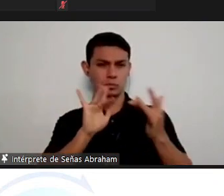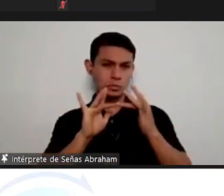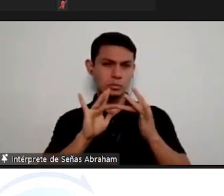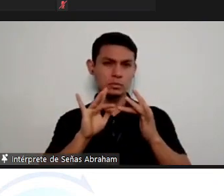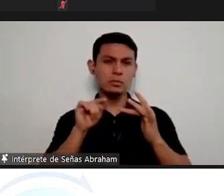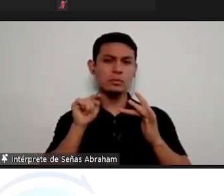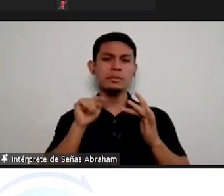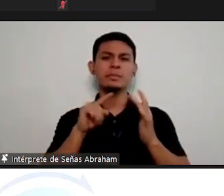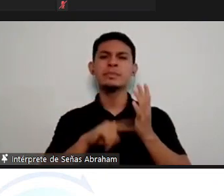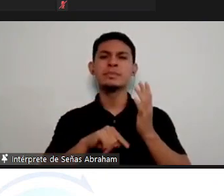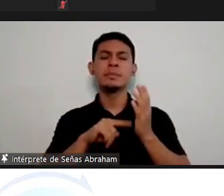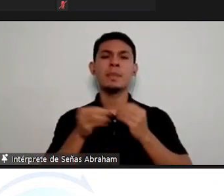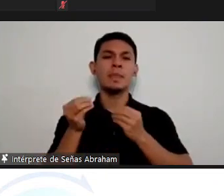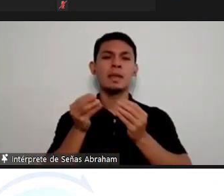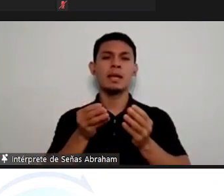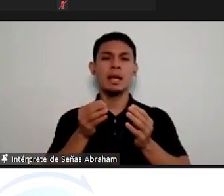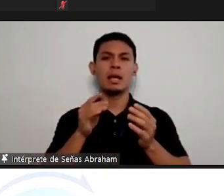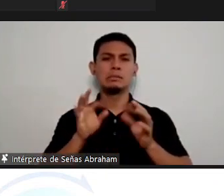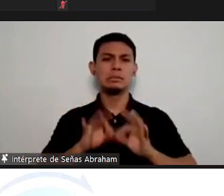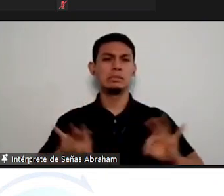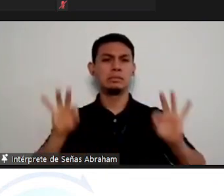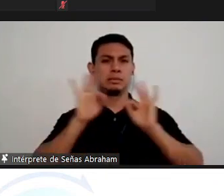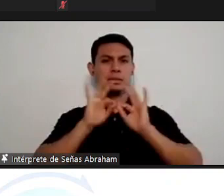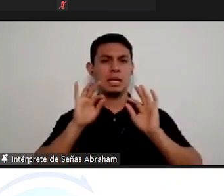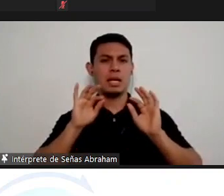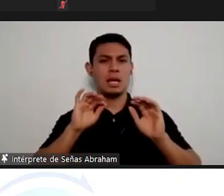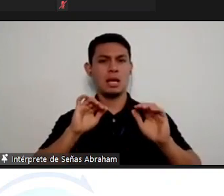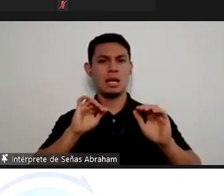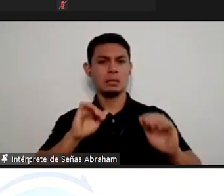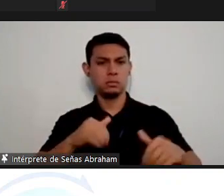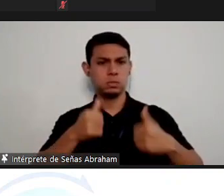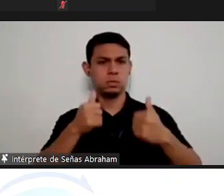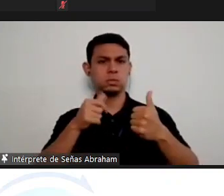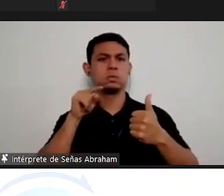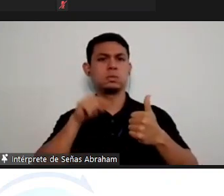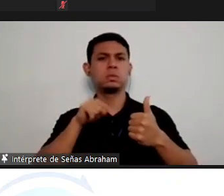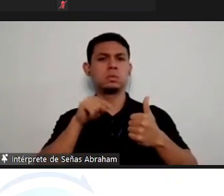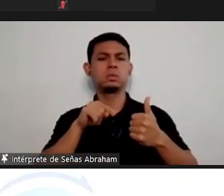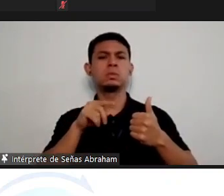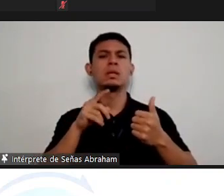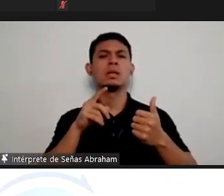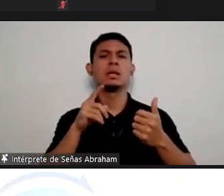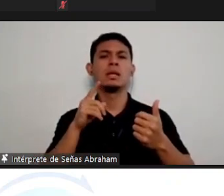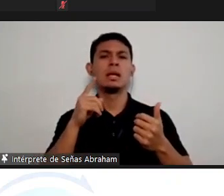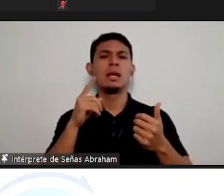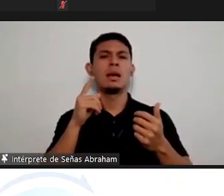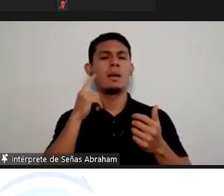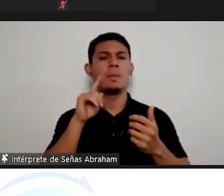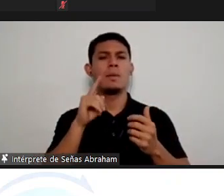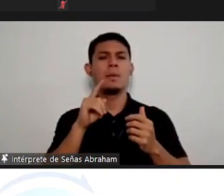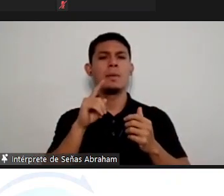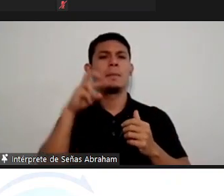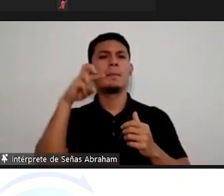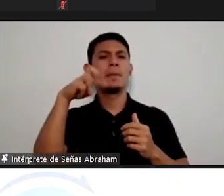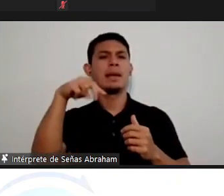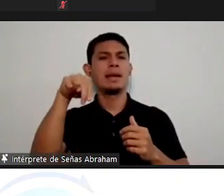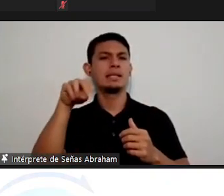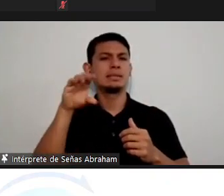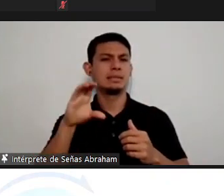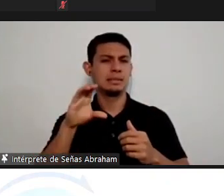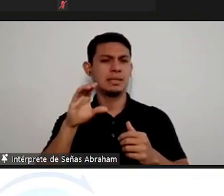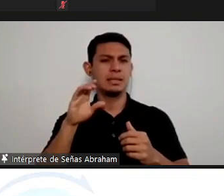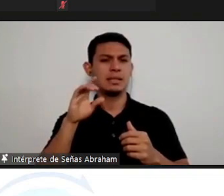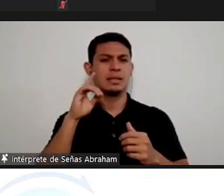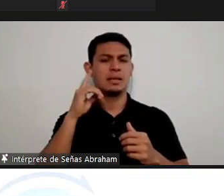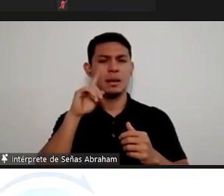point or contact focus plan is an important challenge and the starting of this new stage of